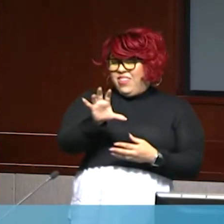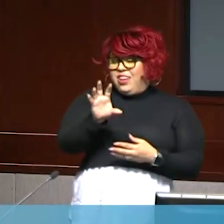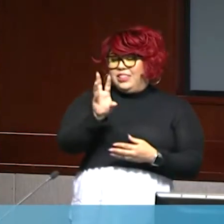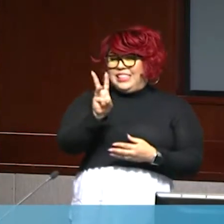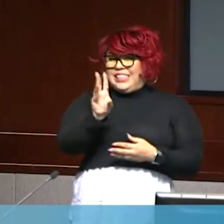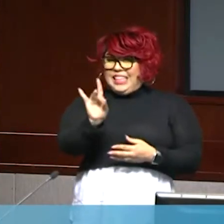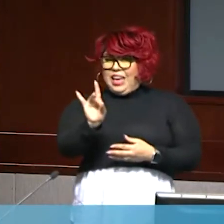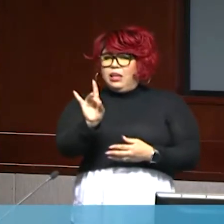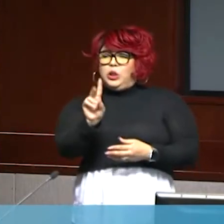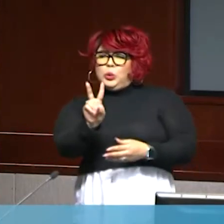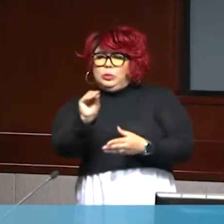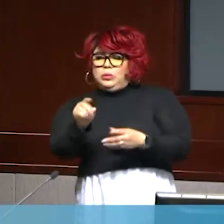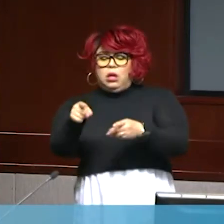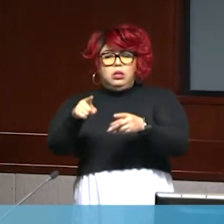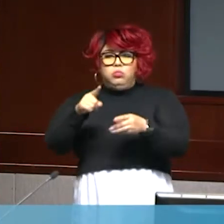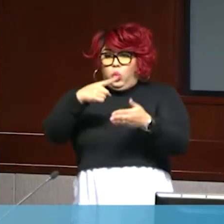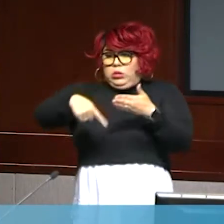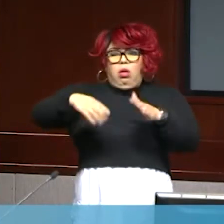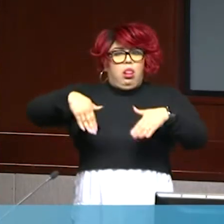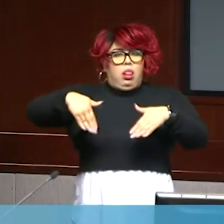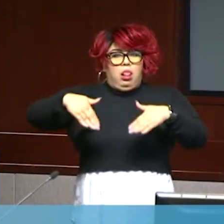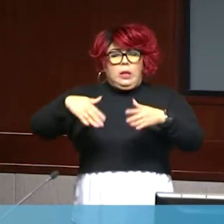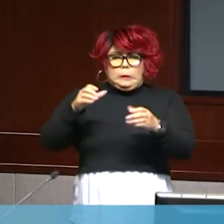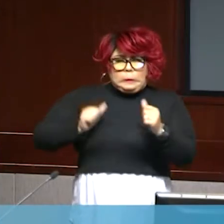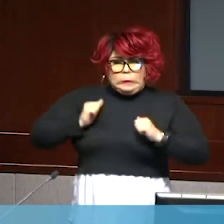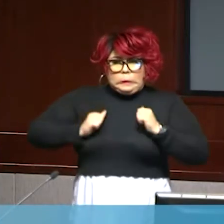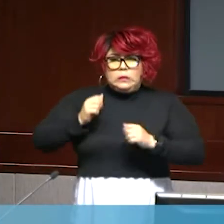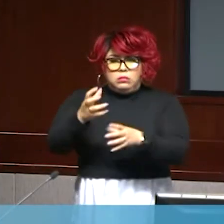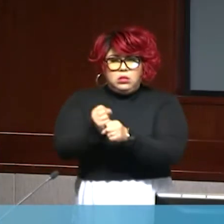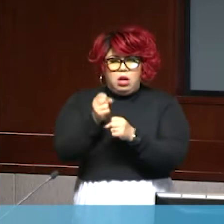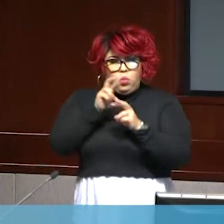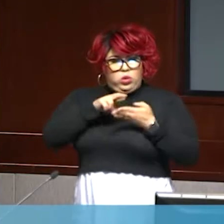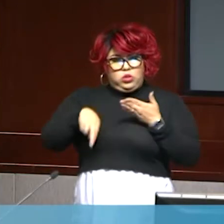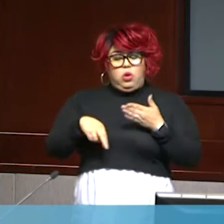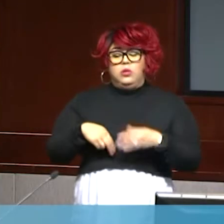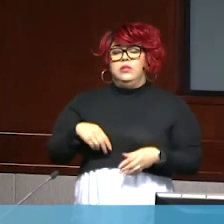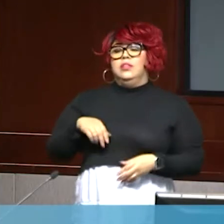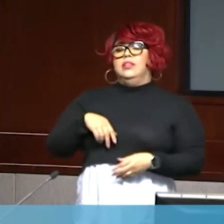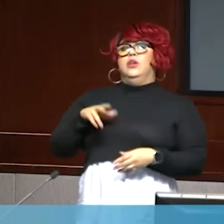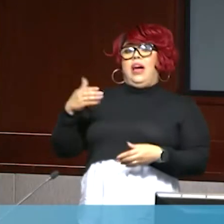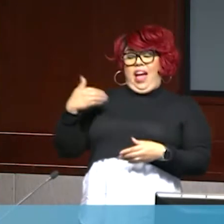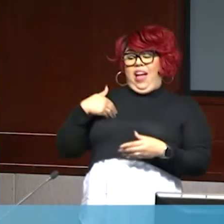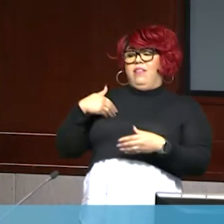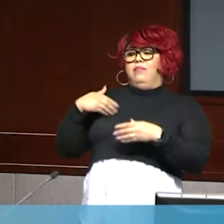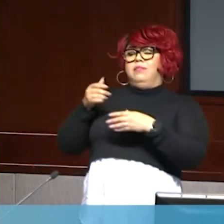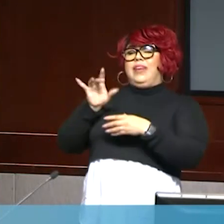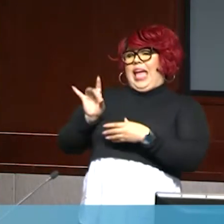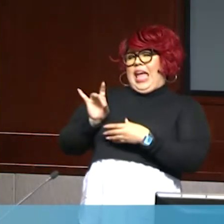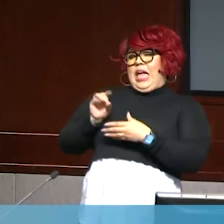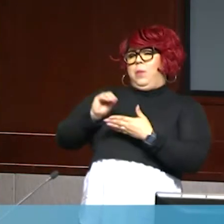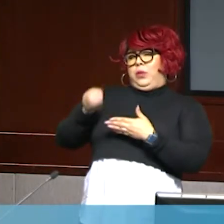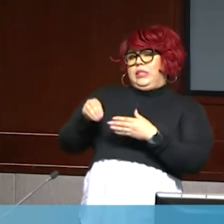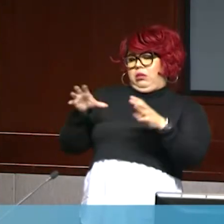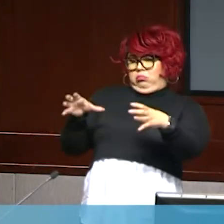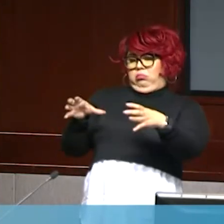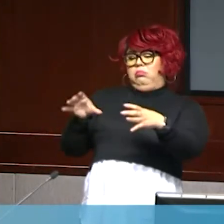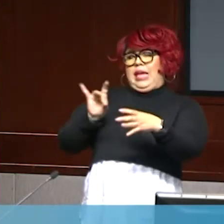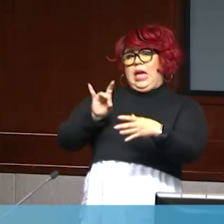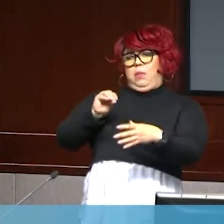or 2% of those tested. And we've got 3,016 residents, or about 8% of the